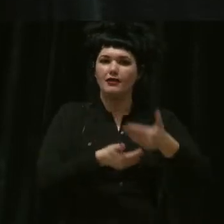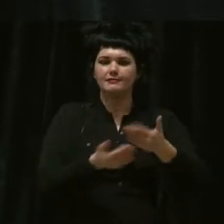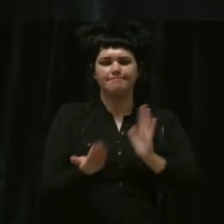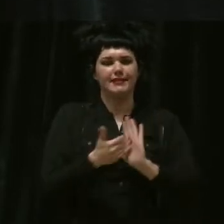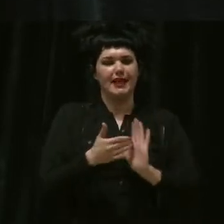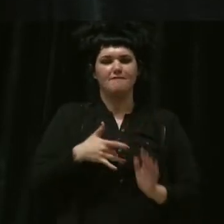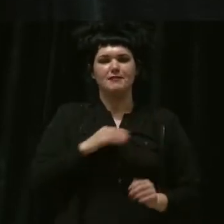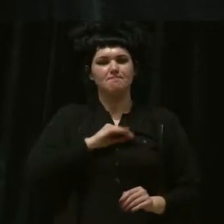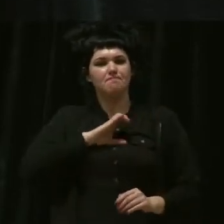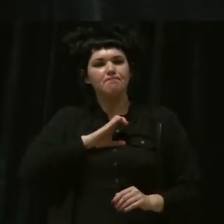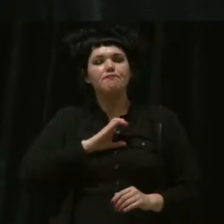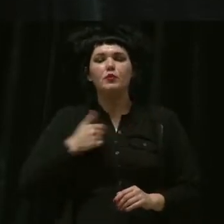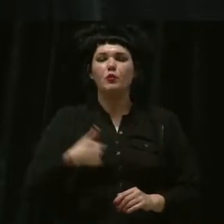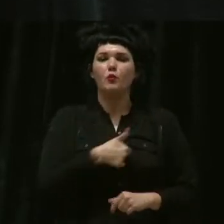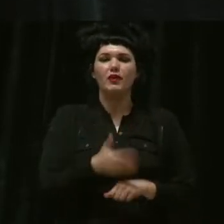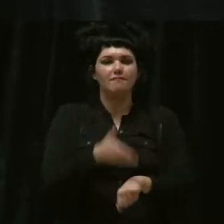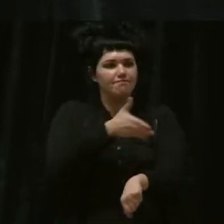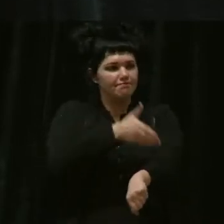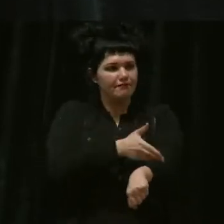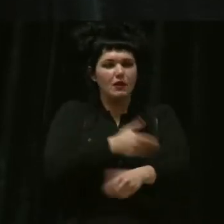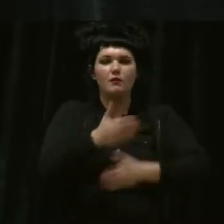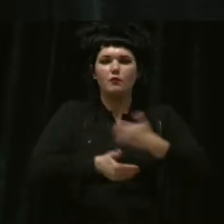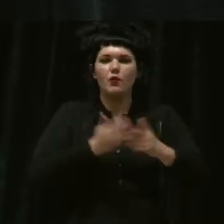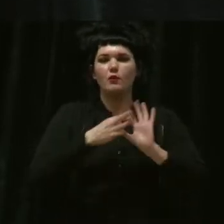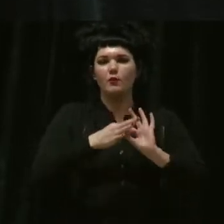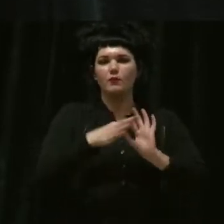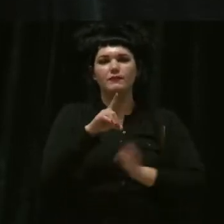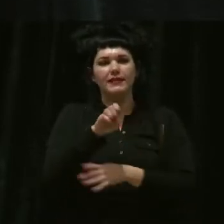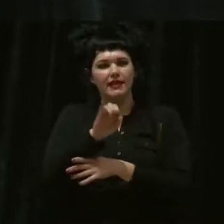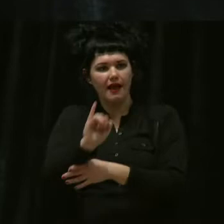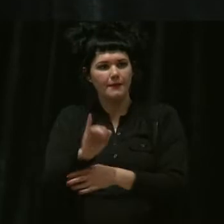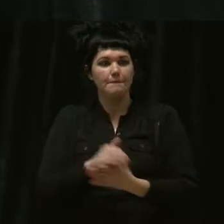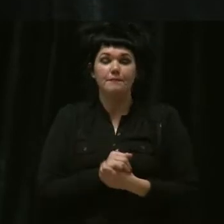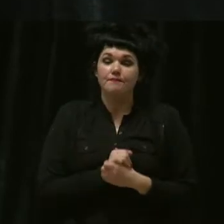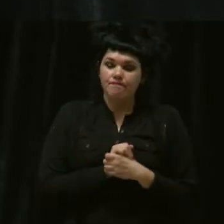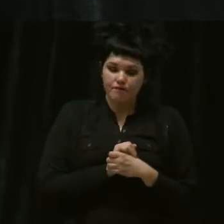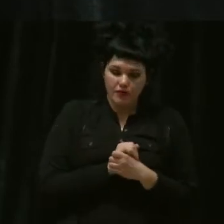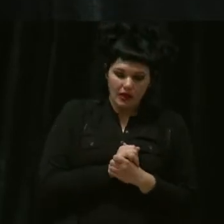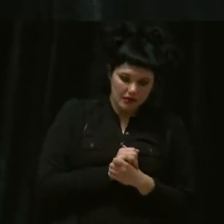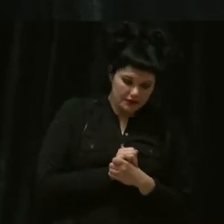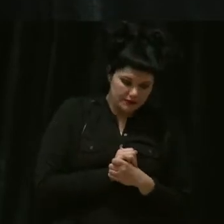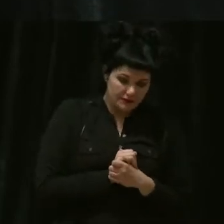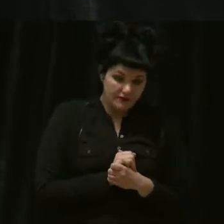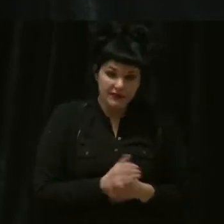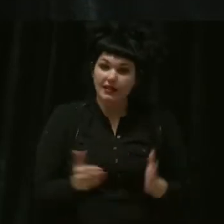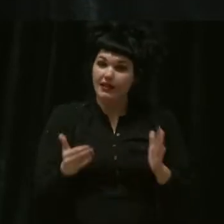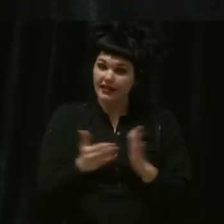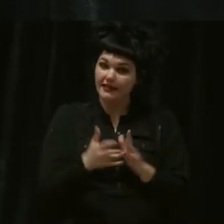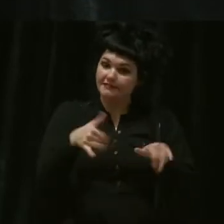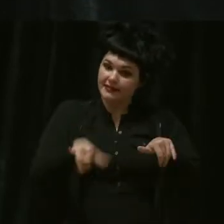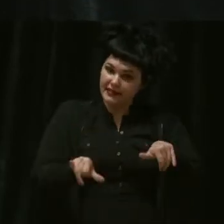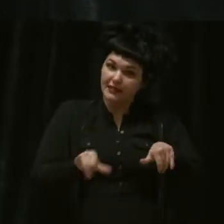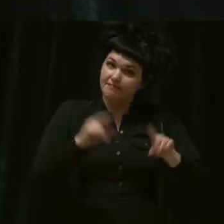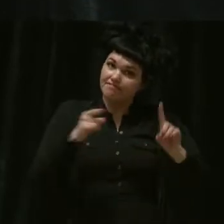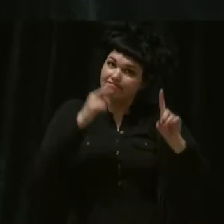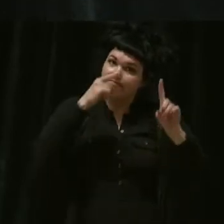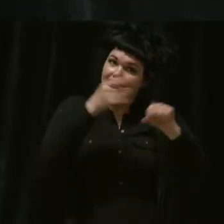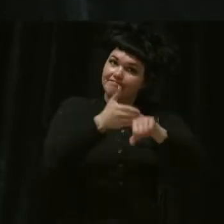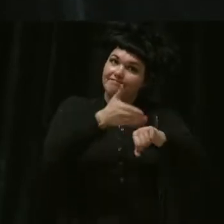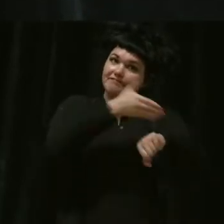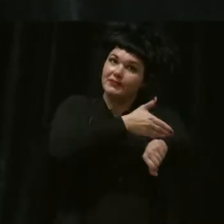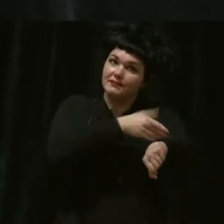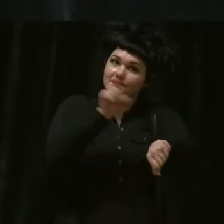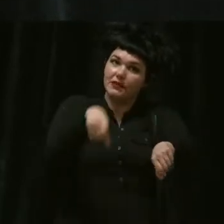like we've made some significant progress with respect to DEI. Again, have ways to go, but we've